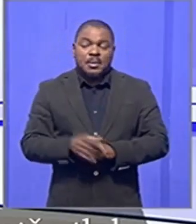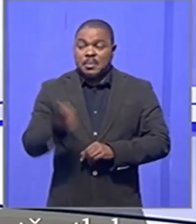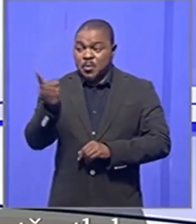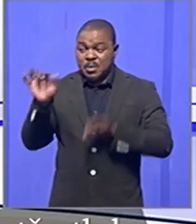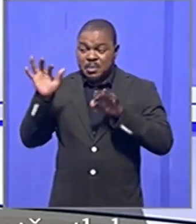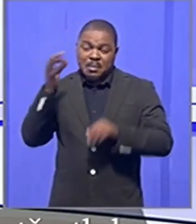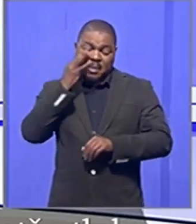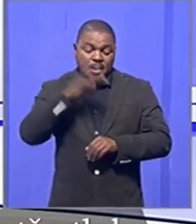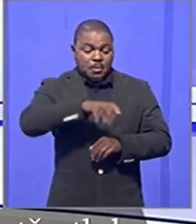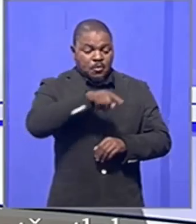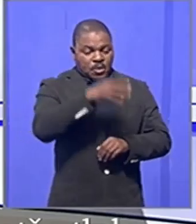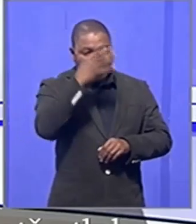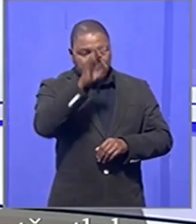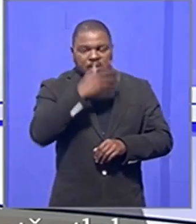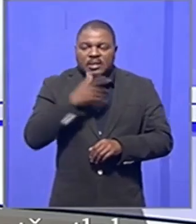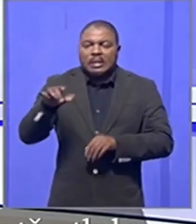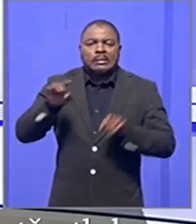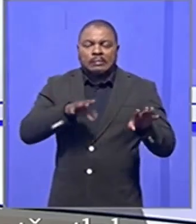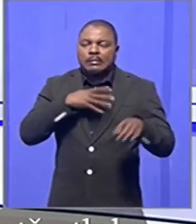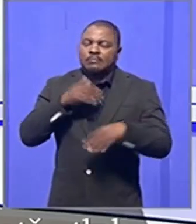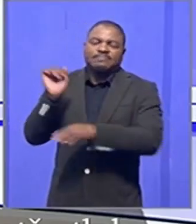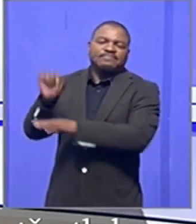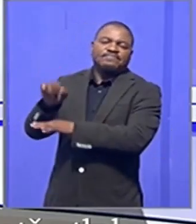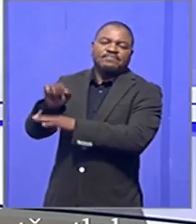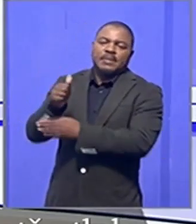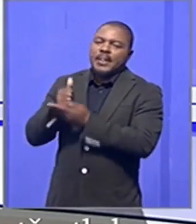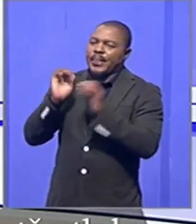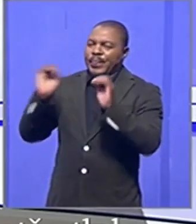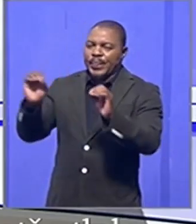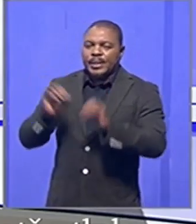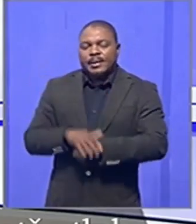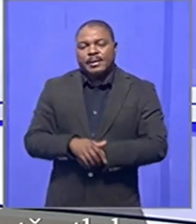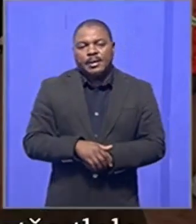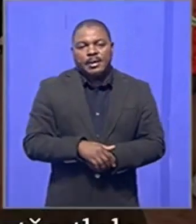province o hlokomologile tshokolo ya bona.